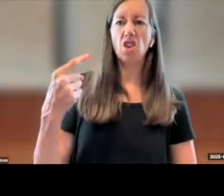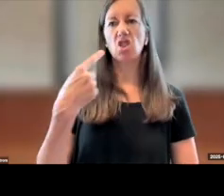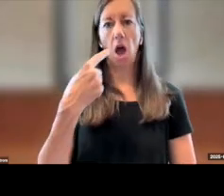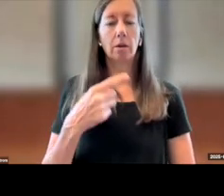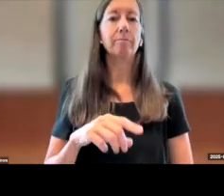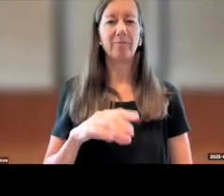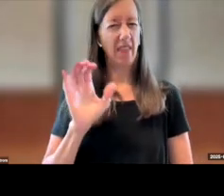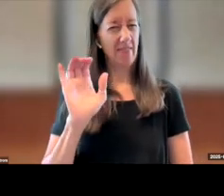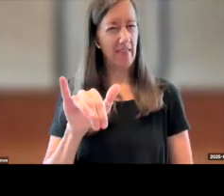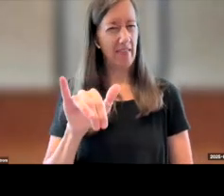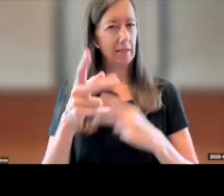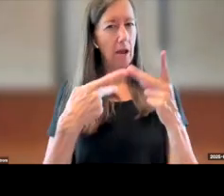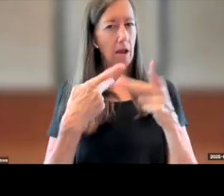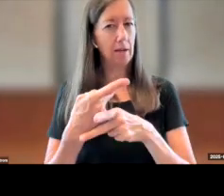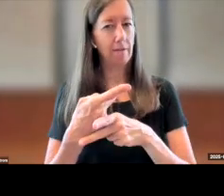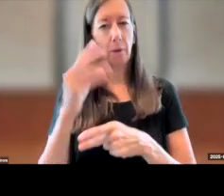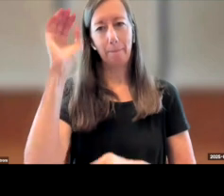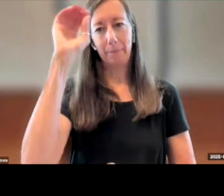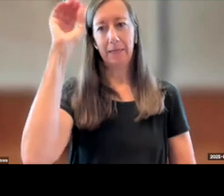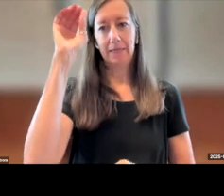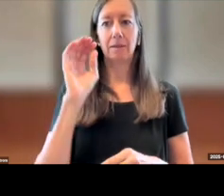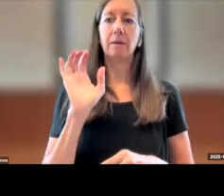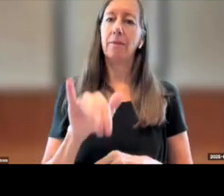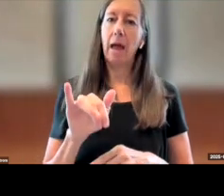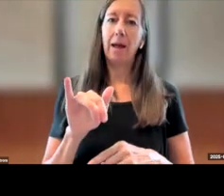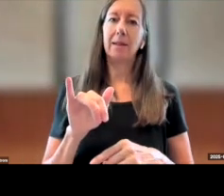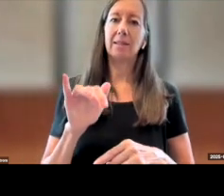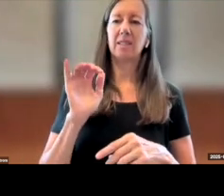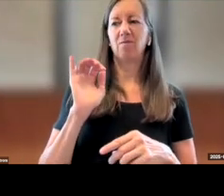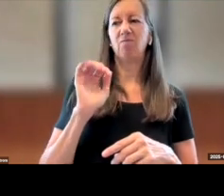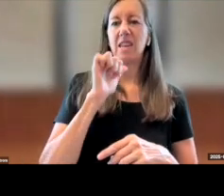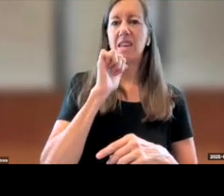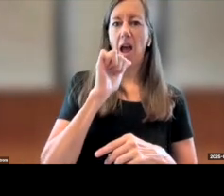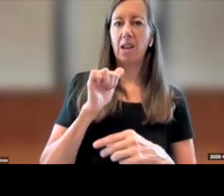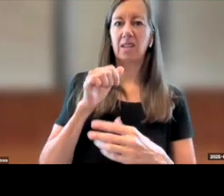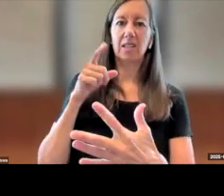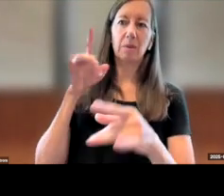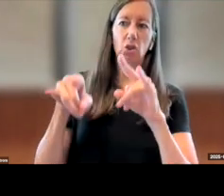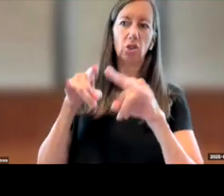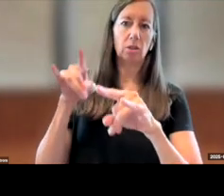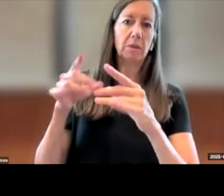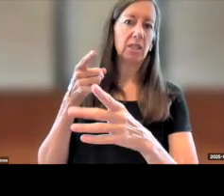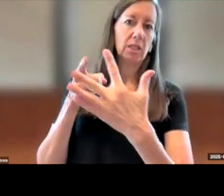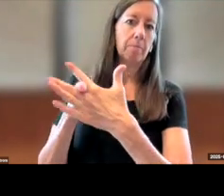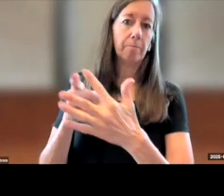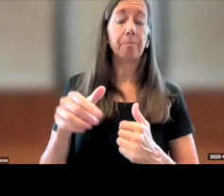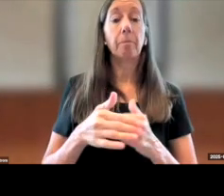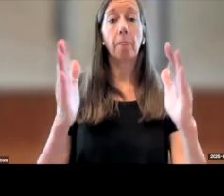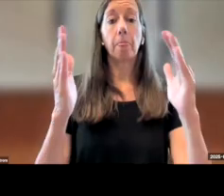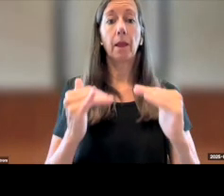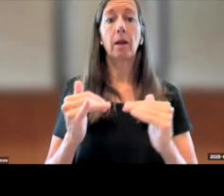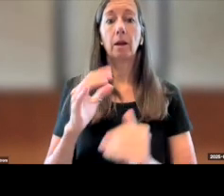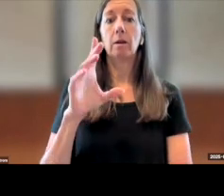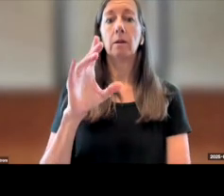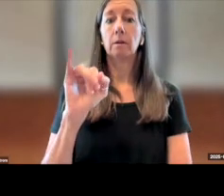opinion, we put down as non-disparagement, and that goes both ways. Indemnification,